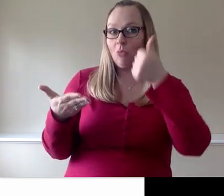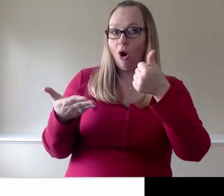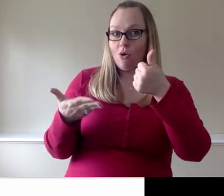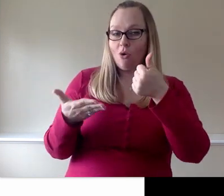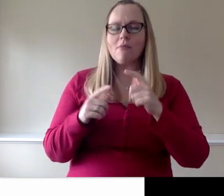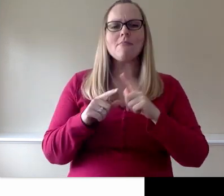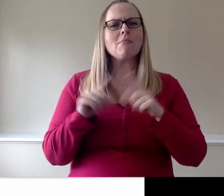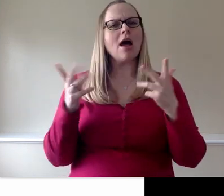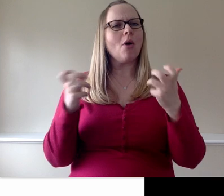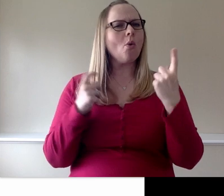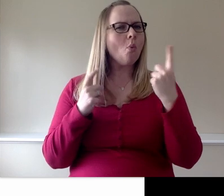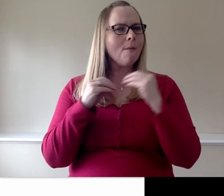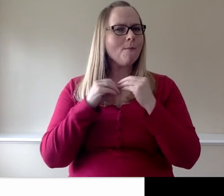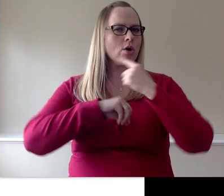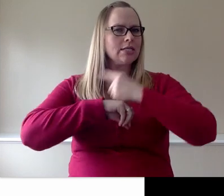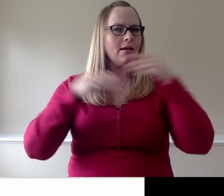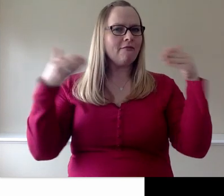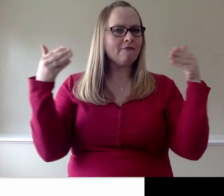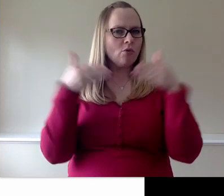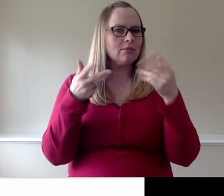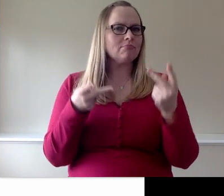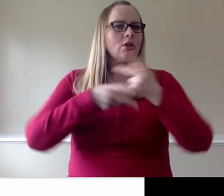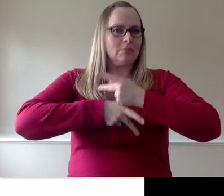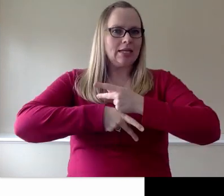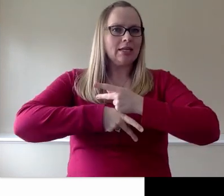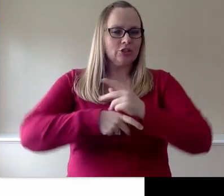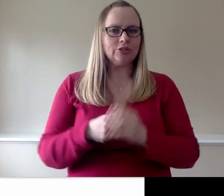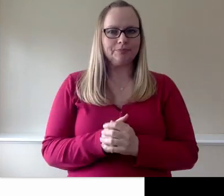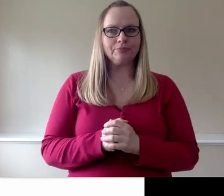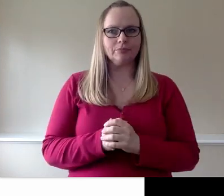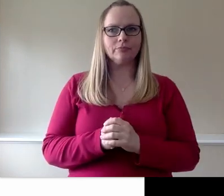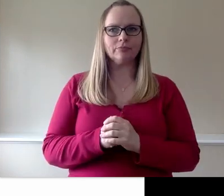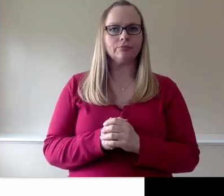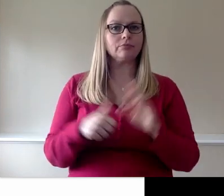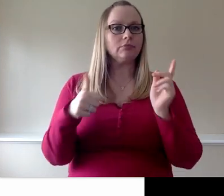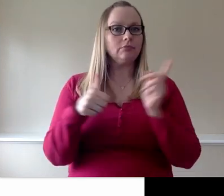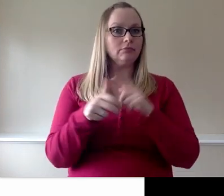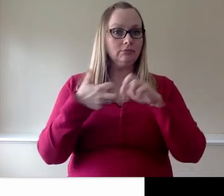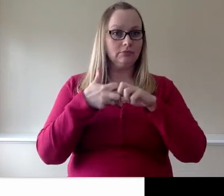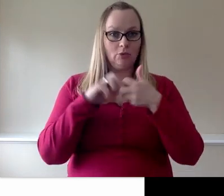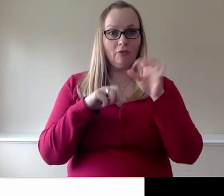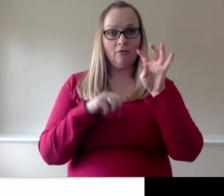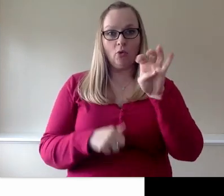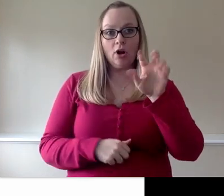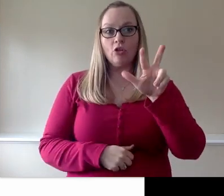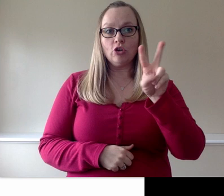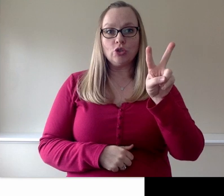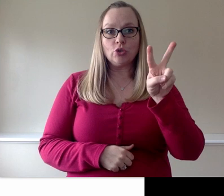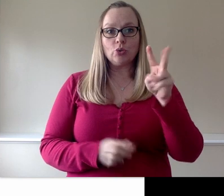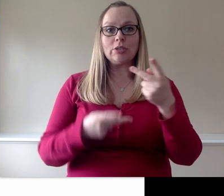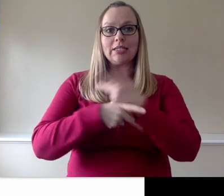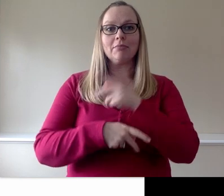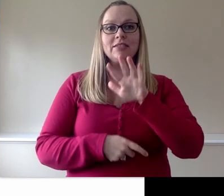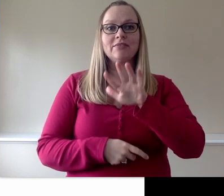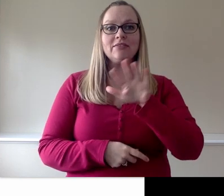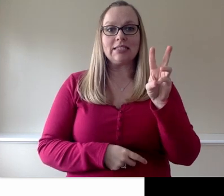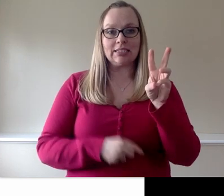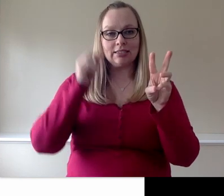I wanted one more day to focus on multiplication. So your first problem is 432 times